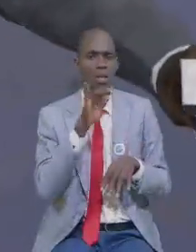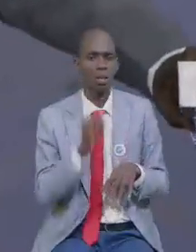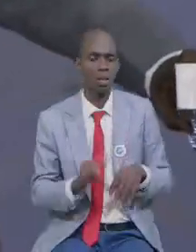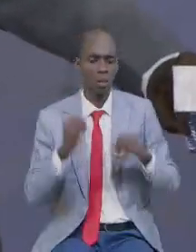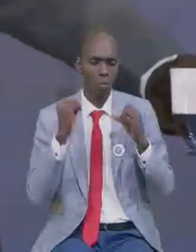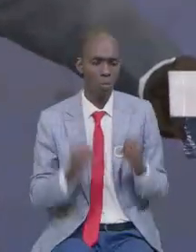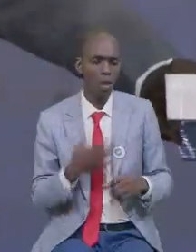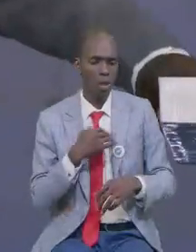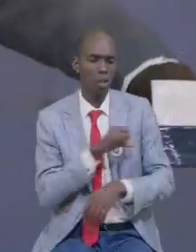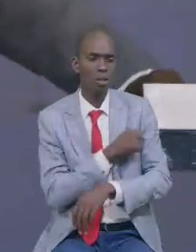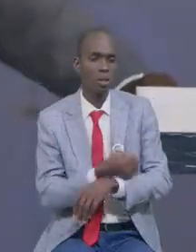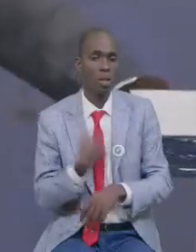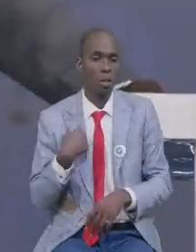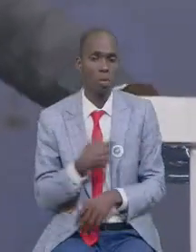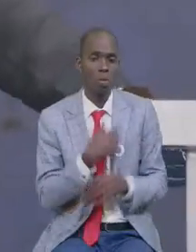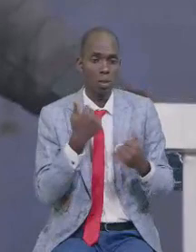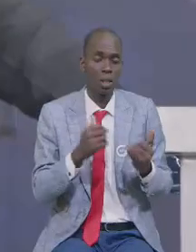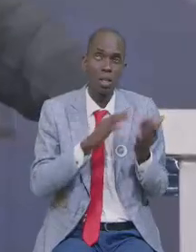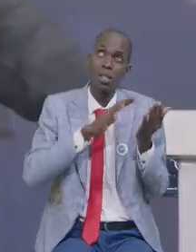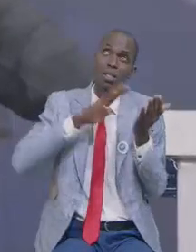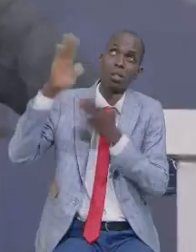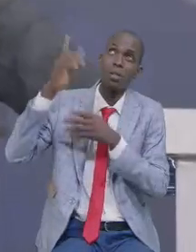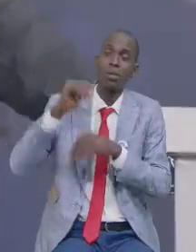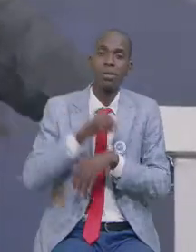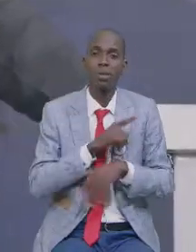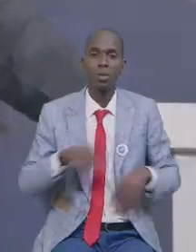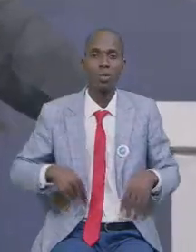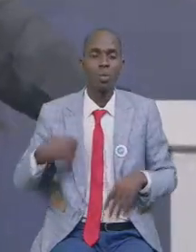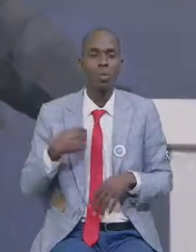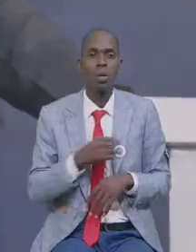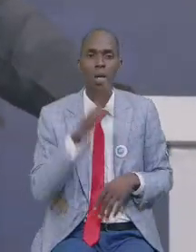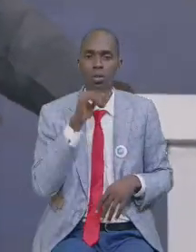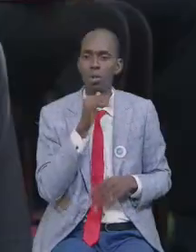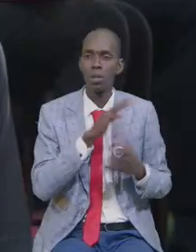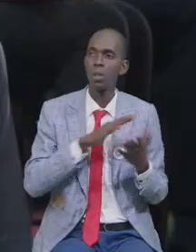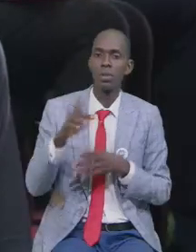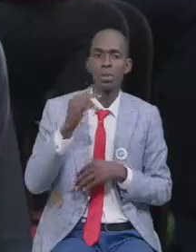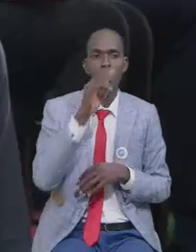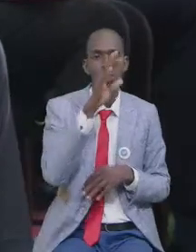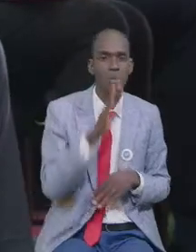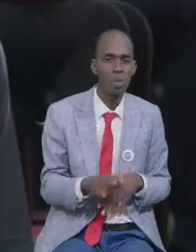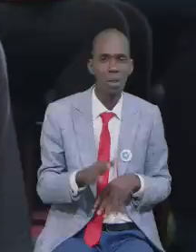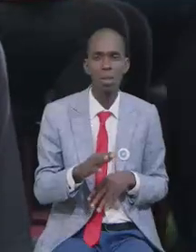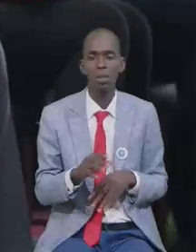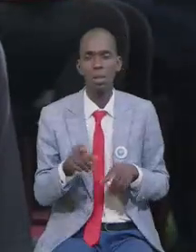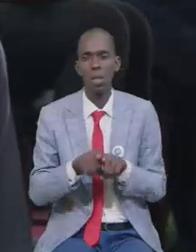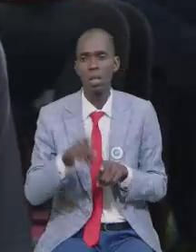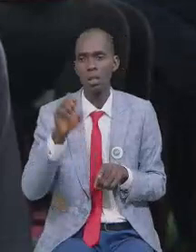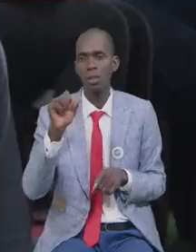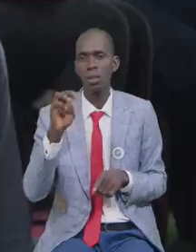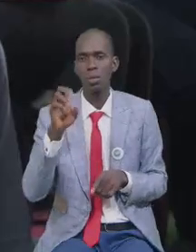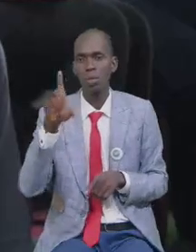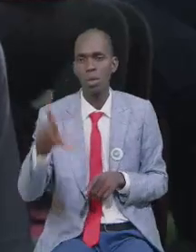and we forsake the Lord, we have not forsaken preacher Samuel, we have not forsaken